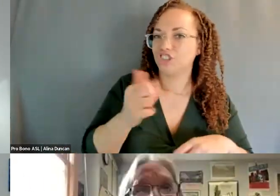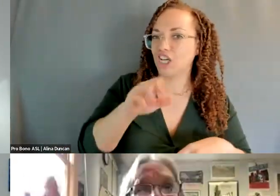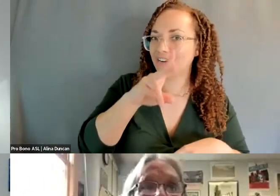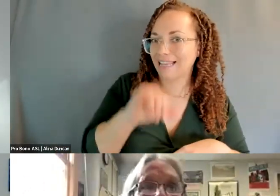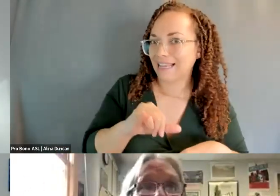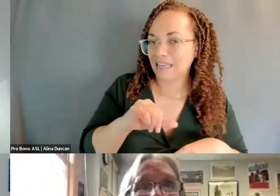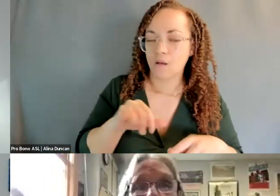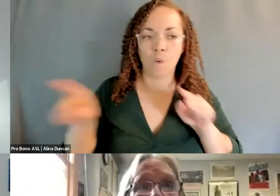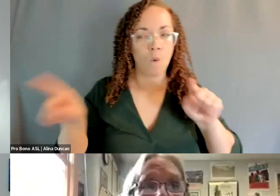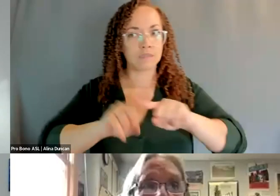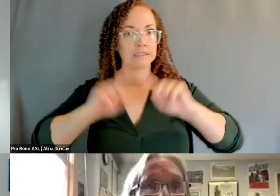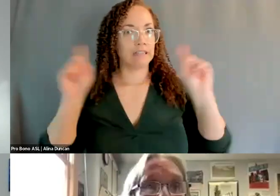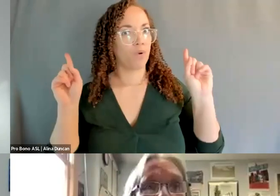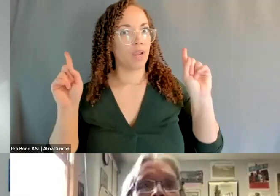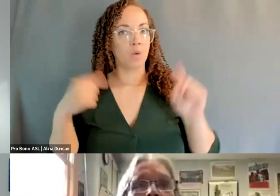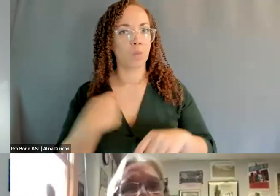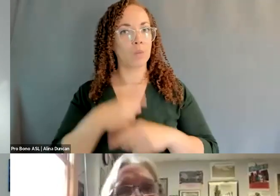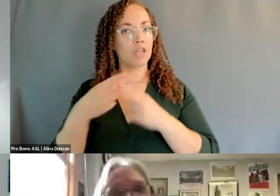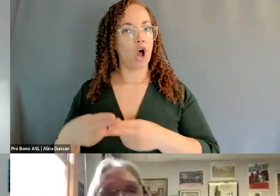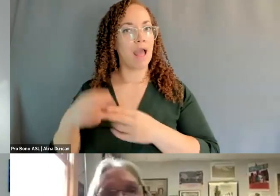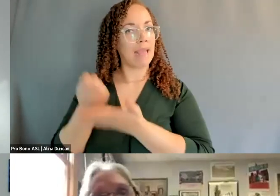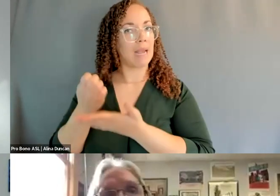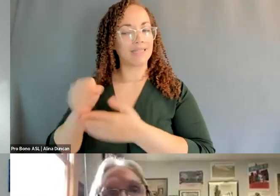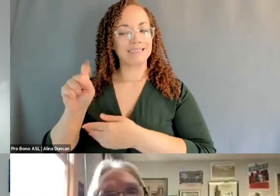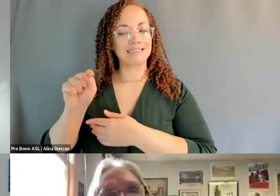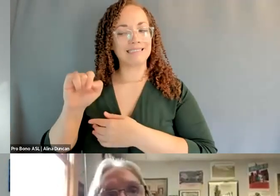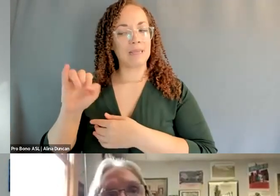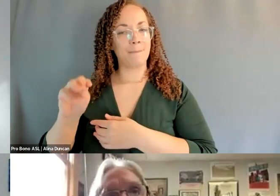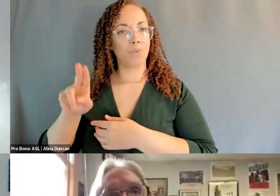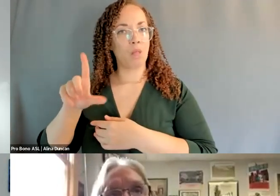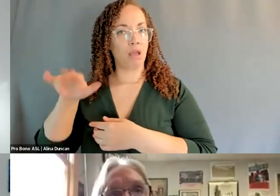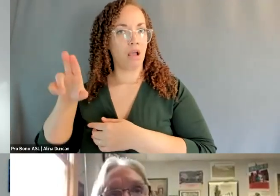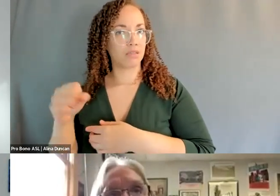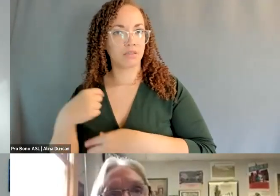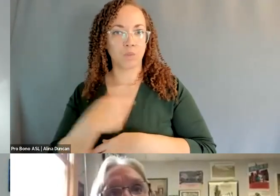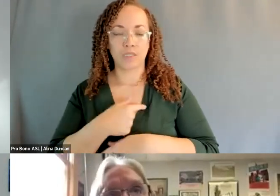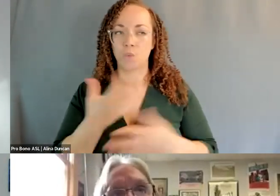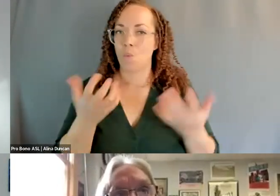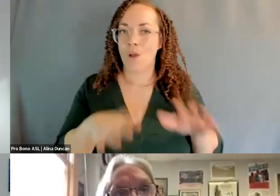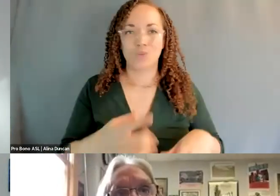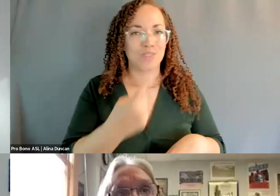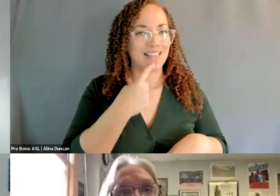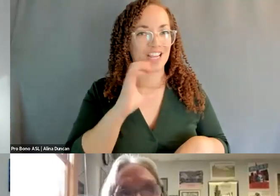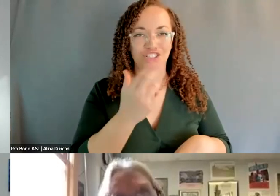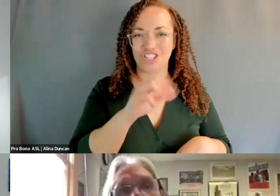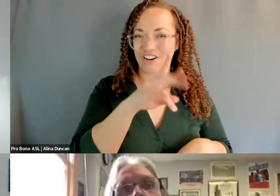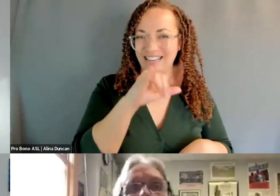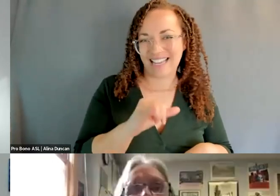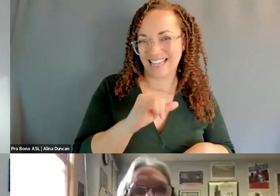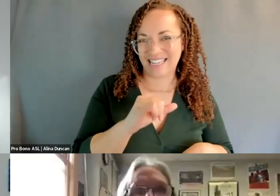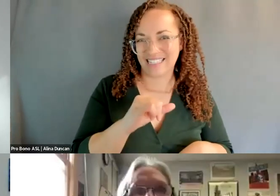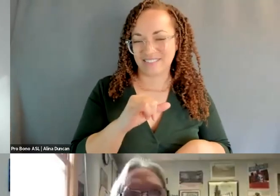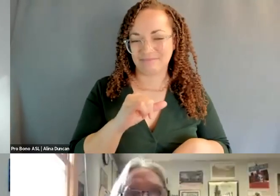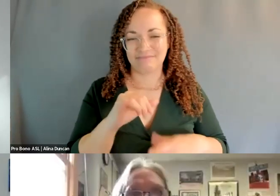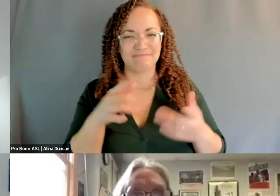for homeowners and we call it economic stimulus. We do a housing subsidy for a poor family and we call it charity. That's where